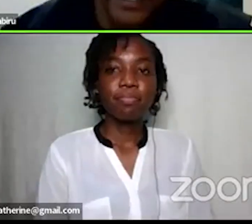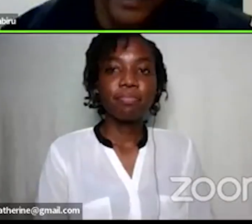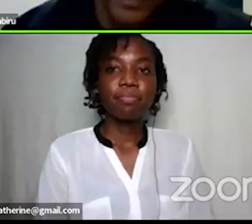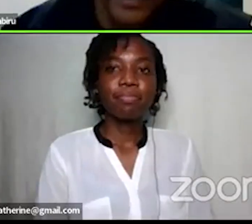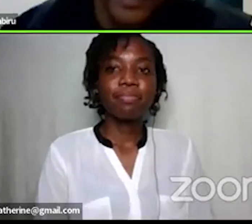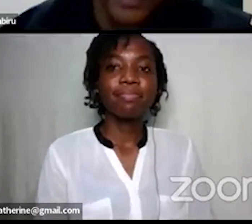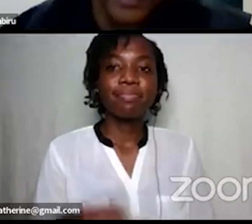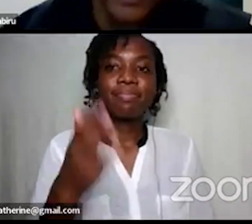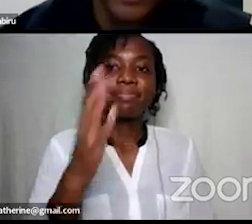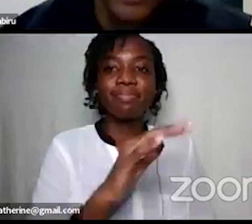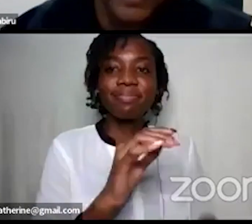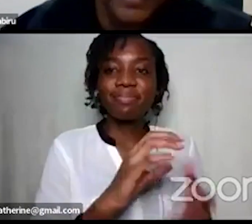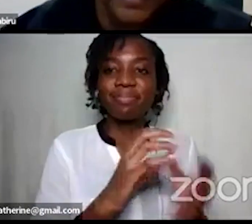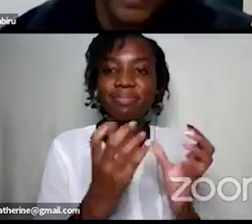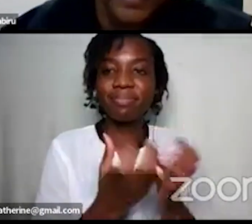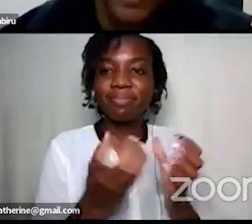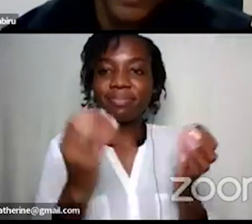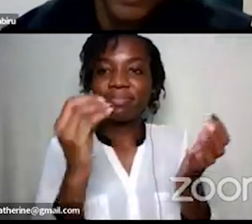again. Yes.